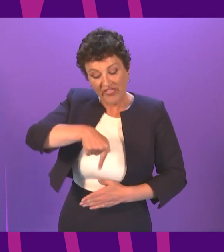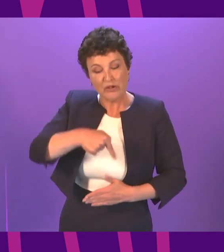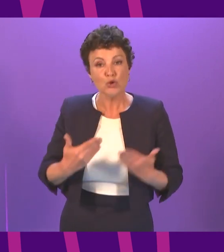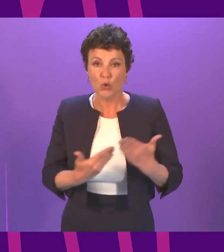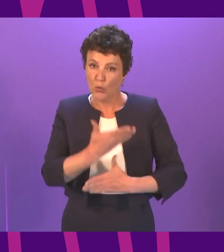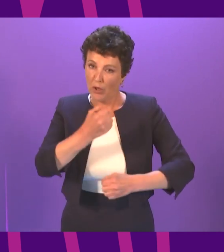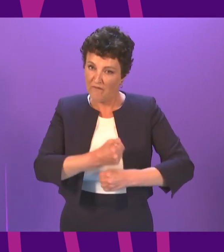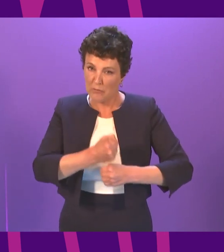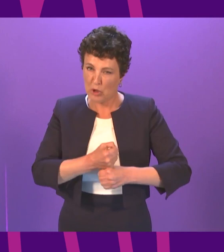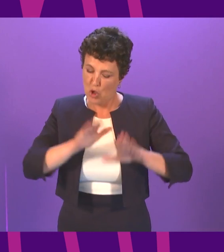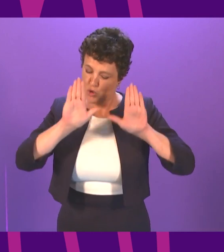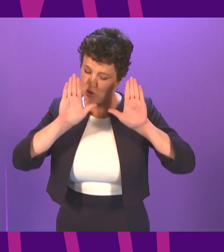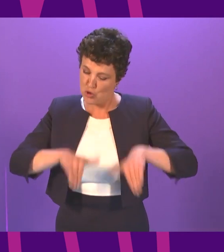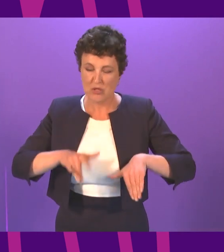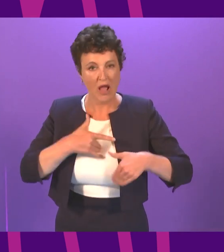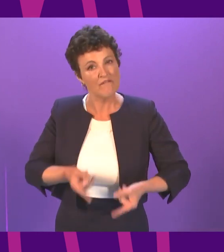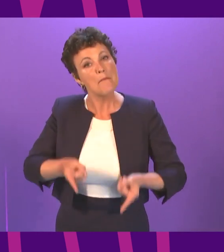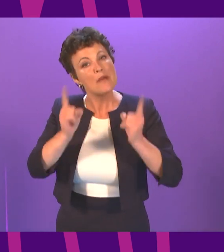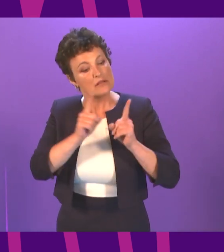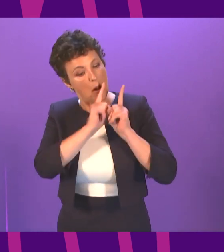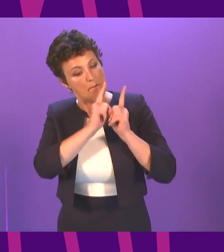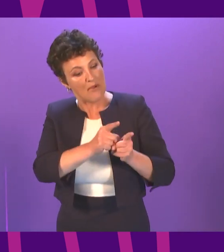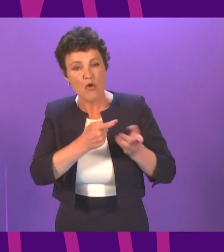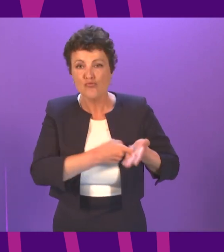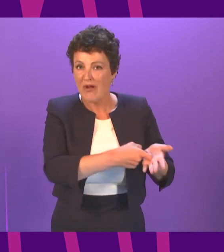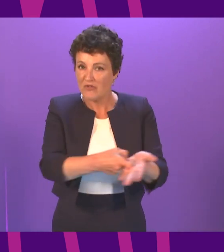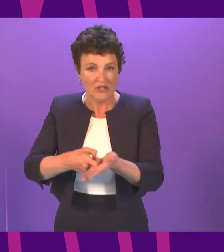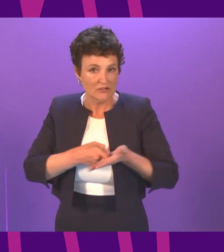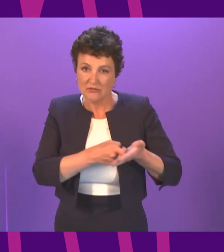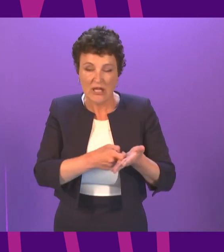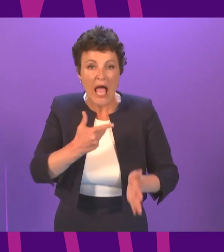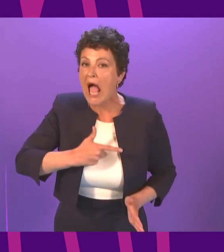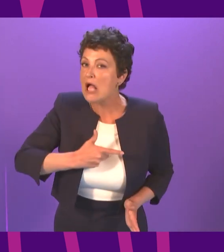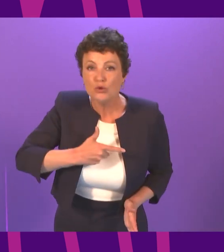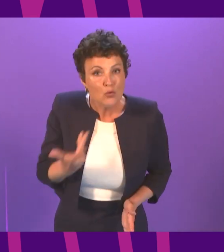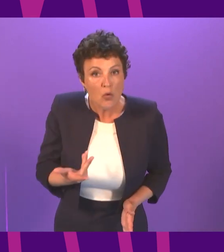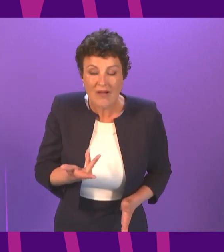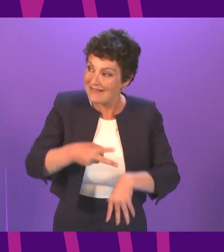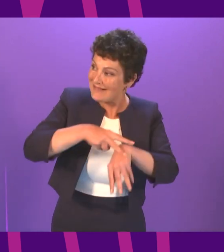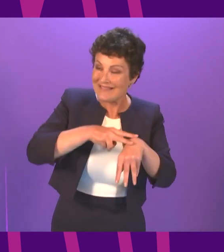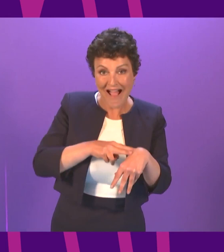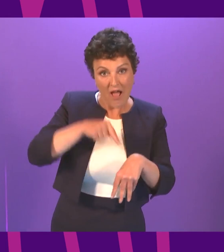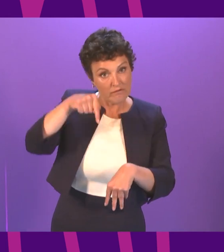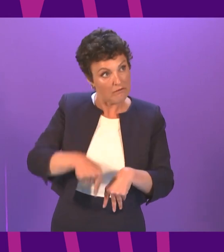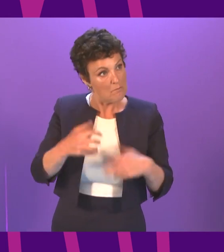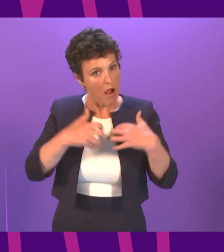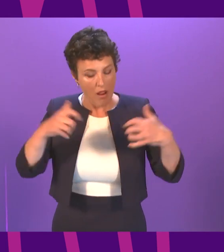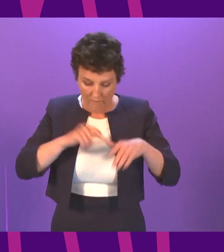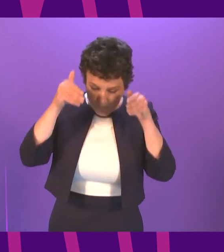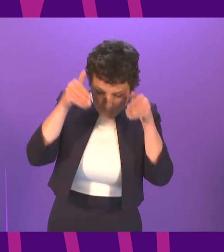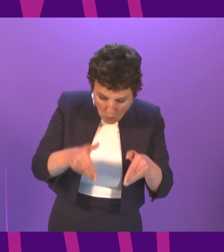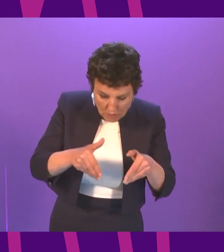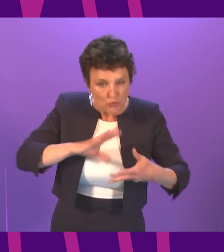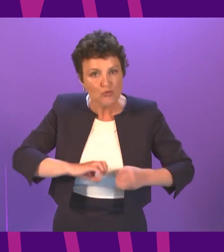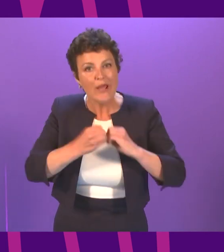for a Minister for the referendum. We cannot afford for talented civil servants to be focused on a new independence white